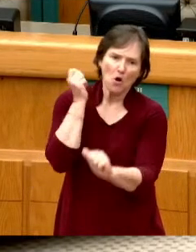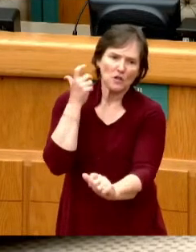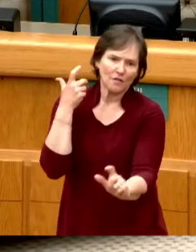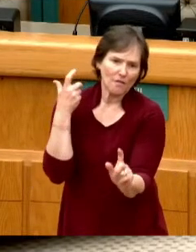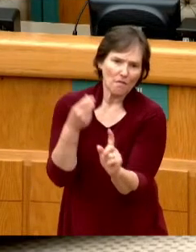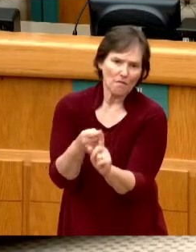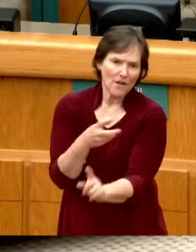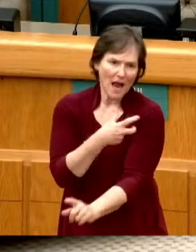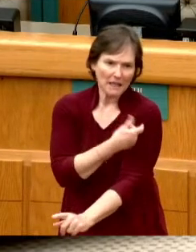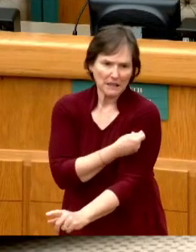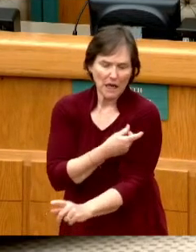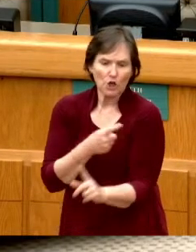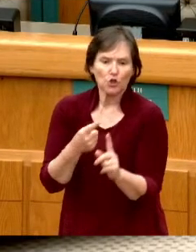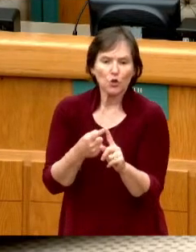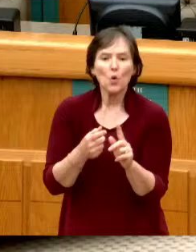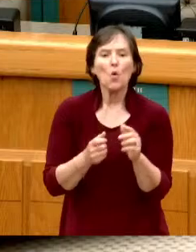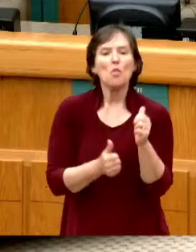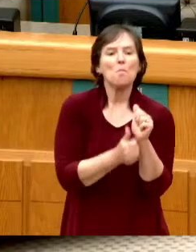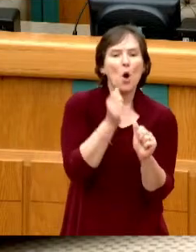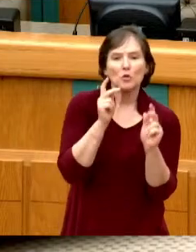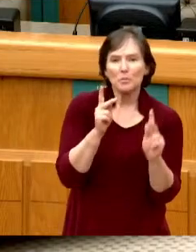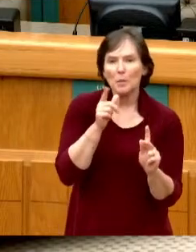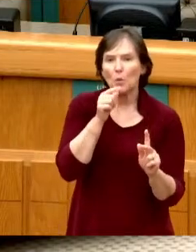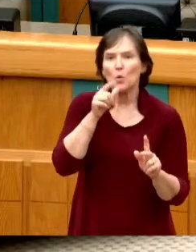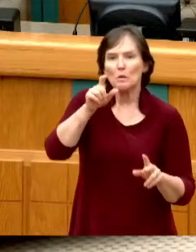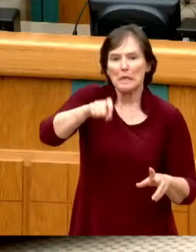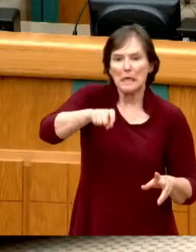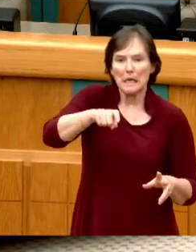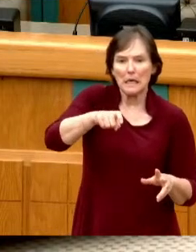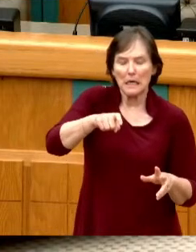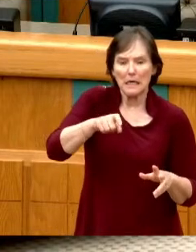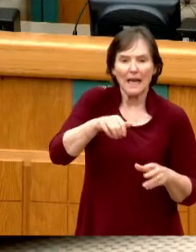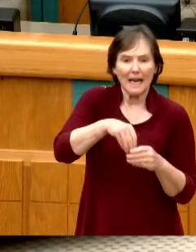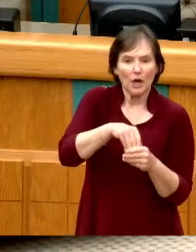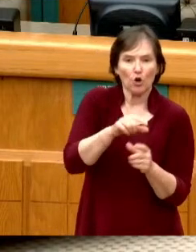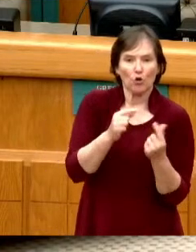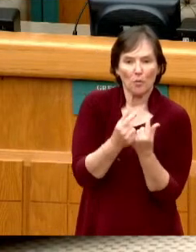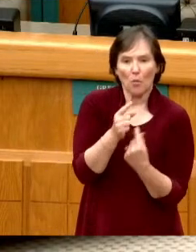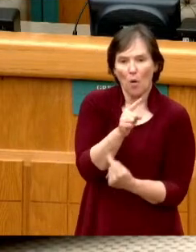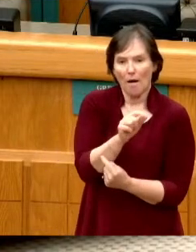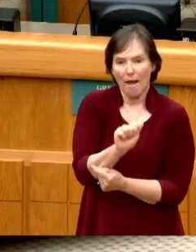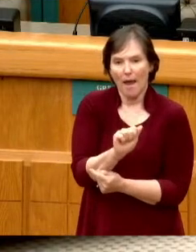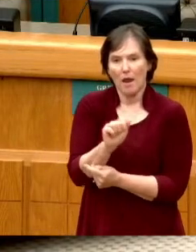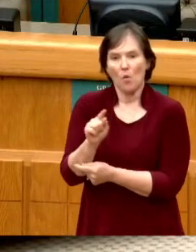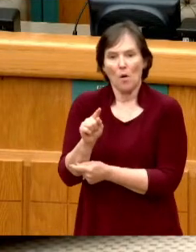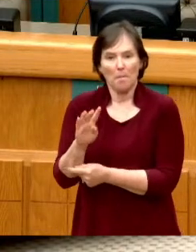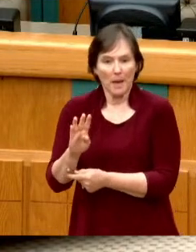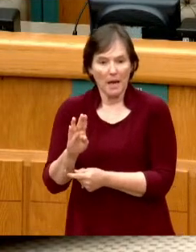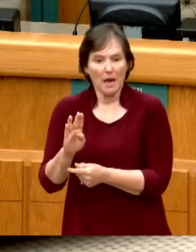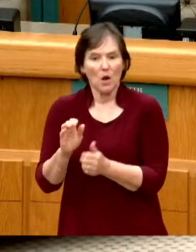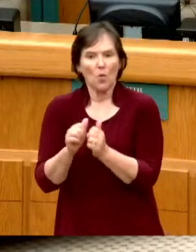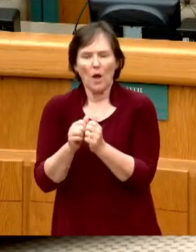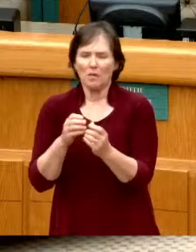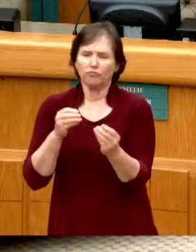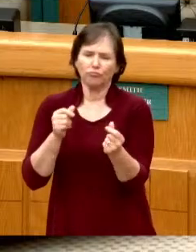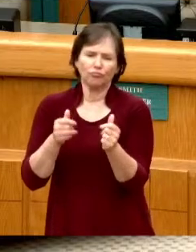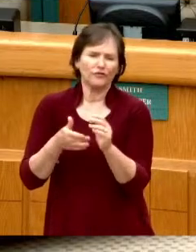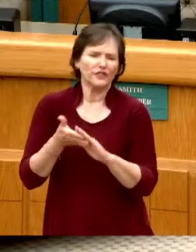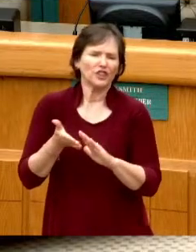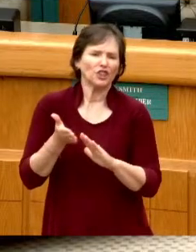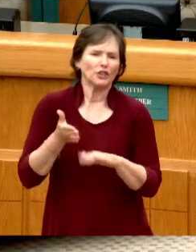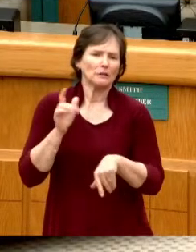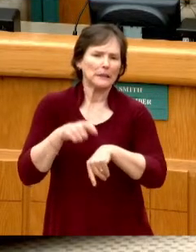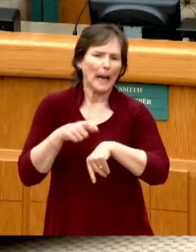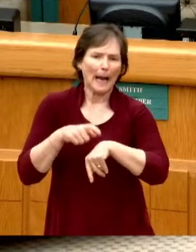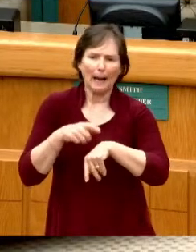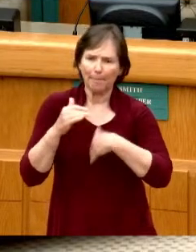time to the most vulnerable people in 1A and 1B, and it's following our Texas